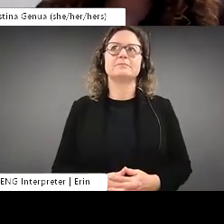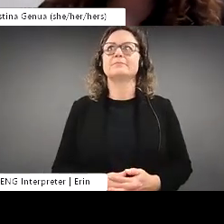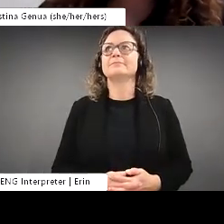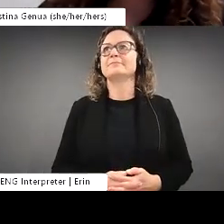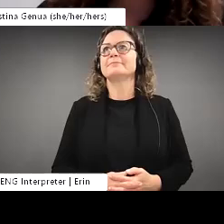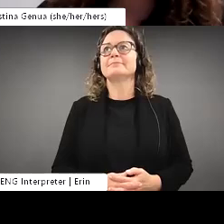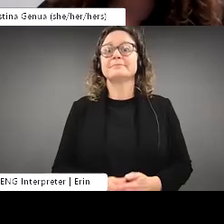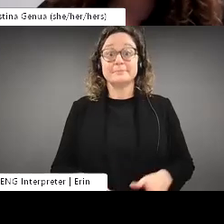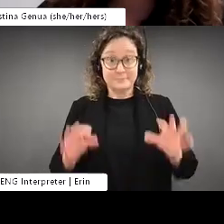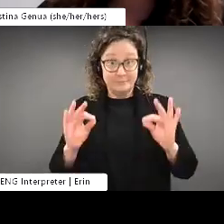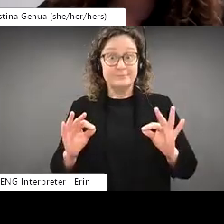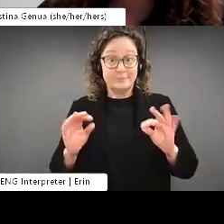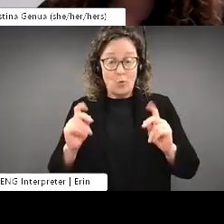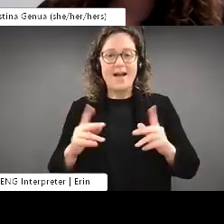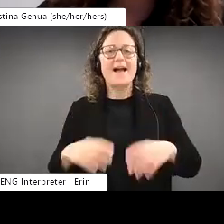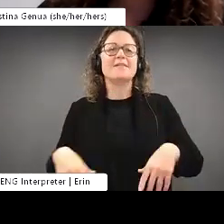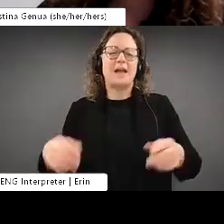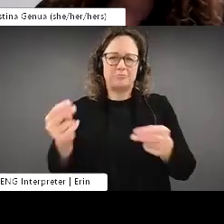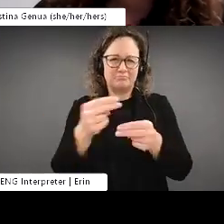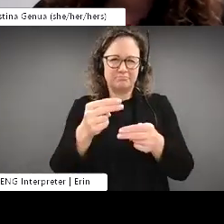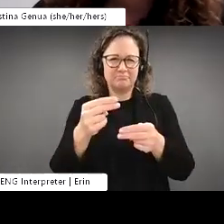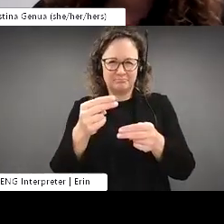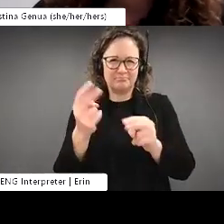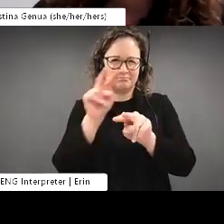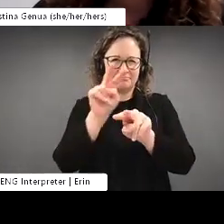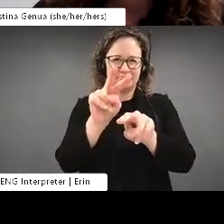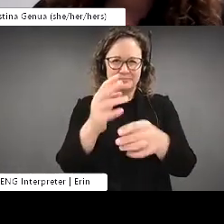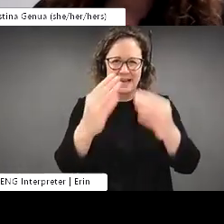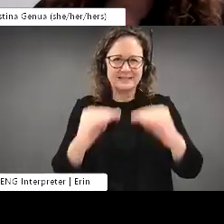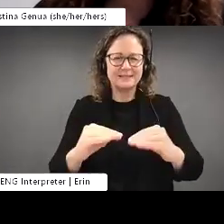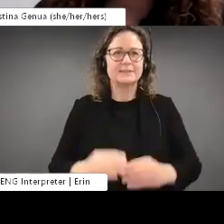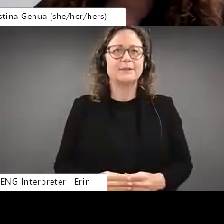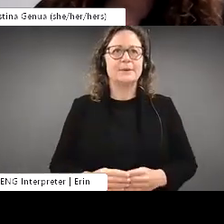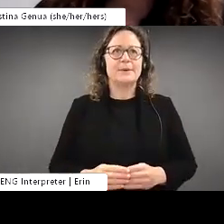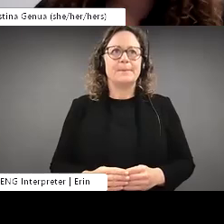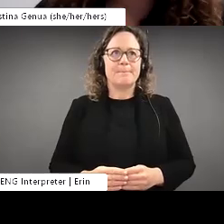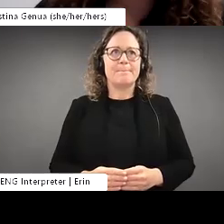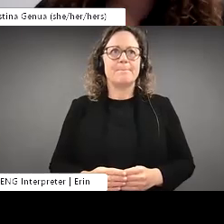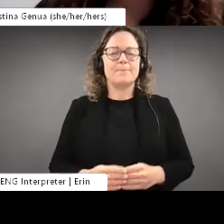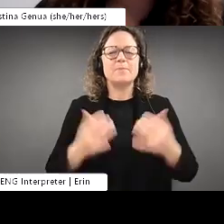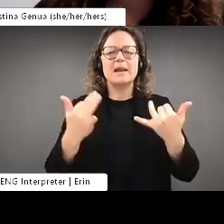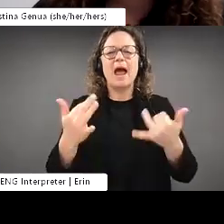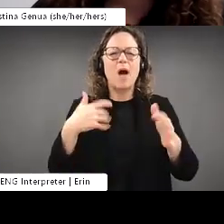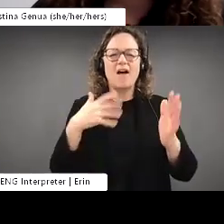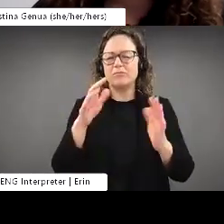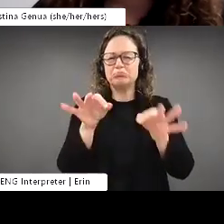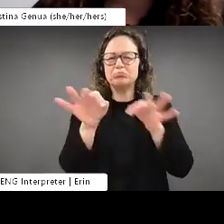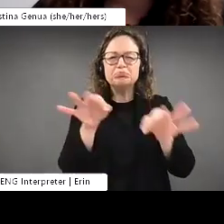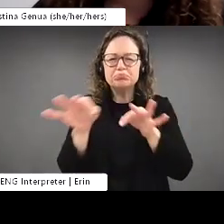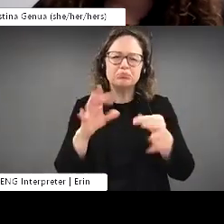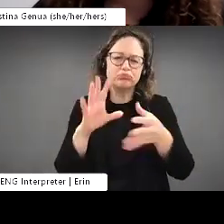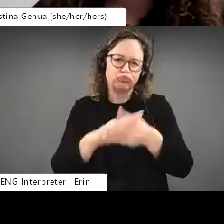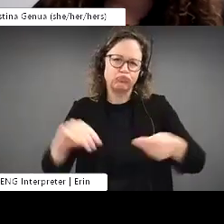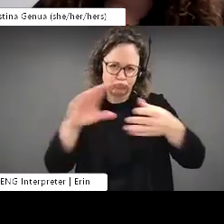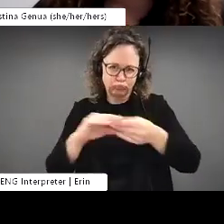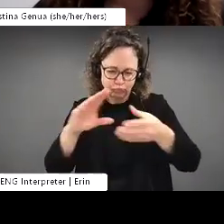All right, so we're going to move on to the next slide here. Um, okay, so we're going to go through a scenario. So we have